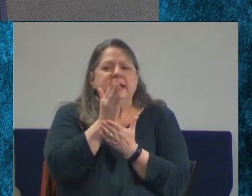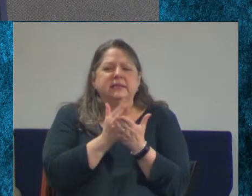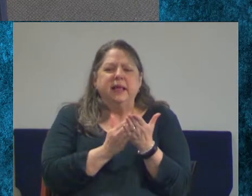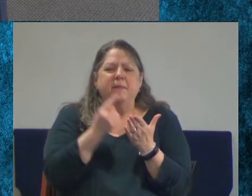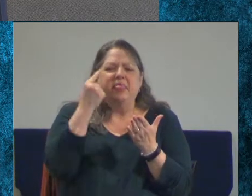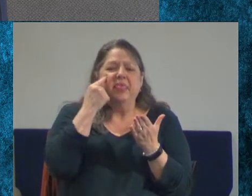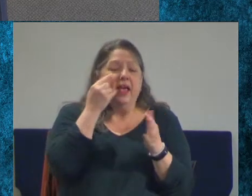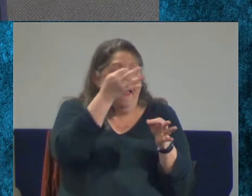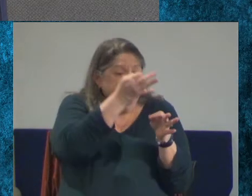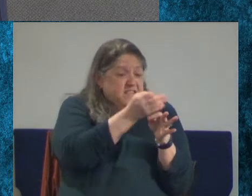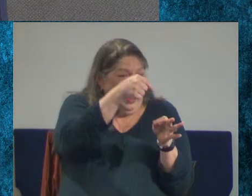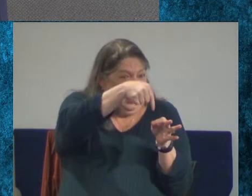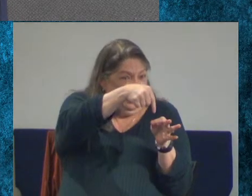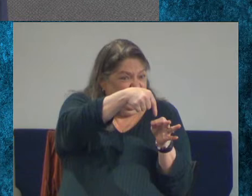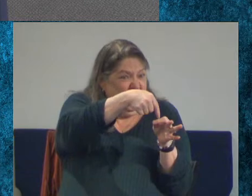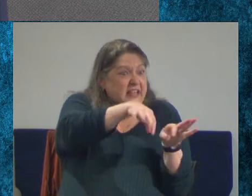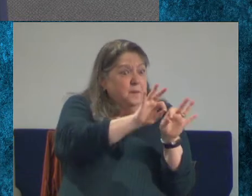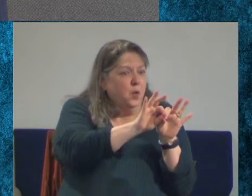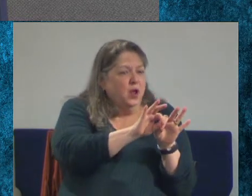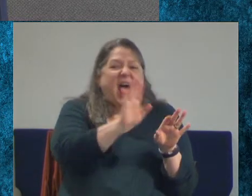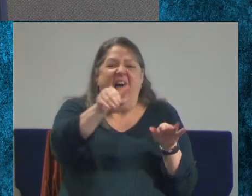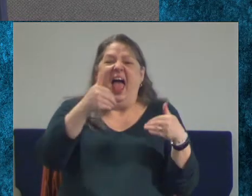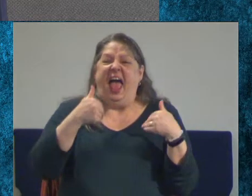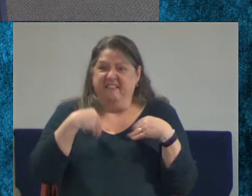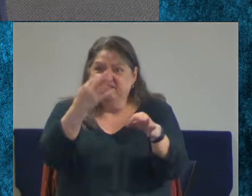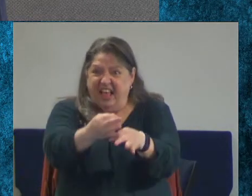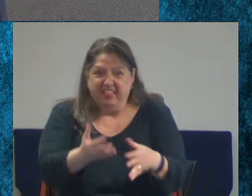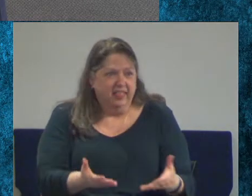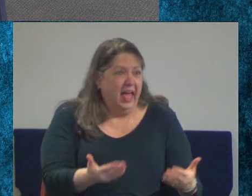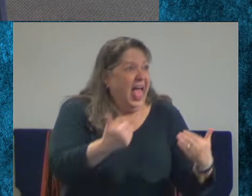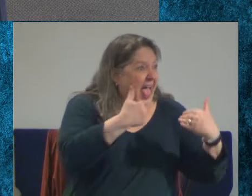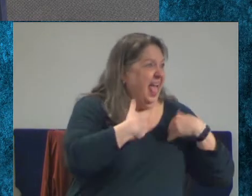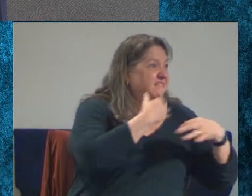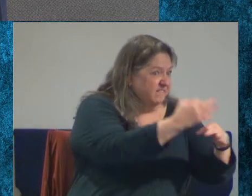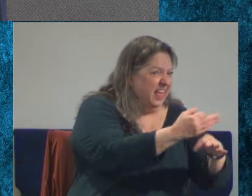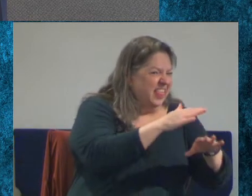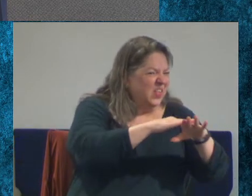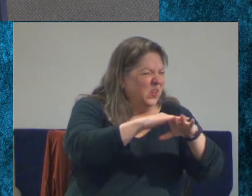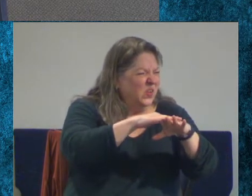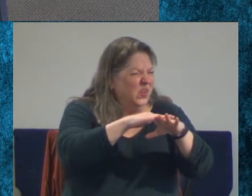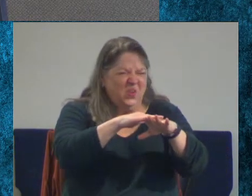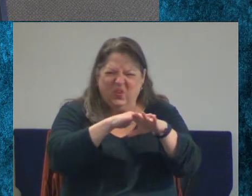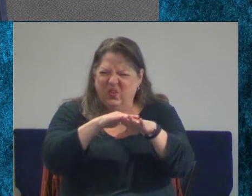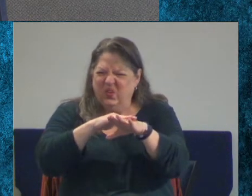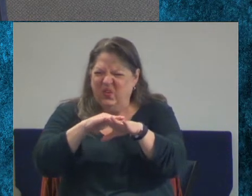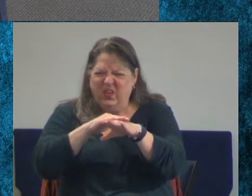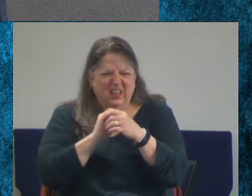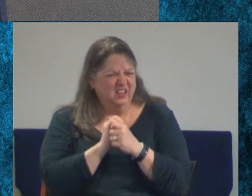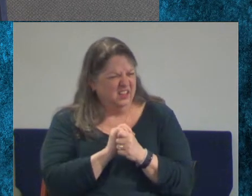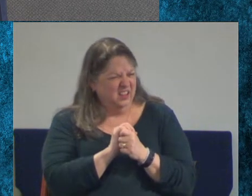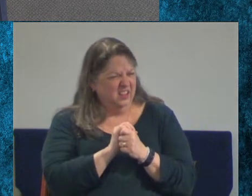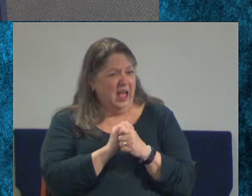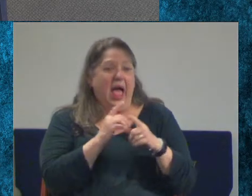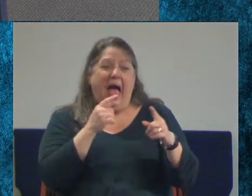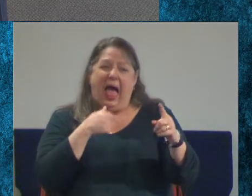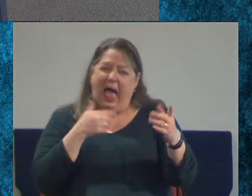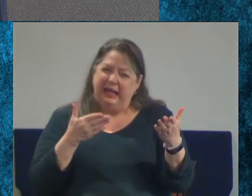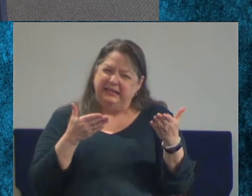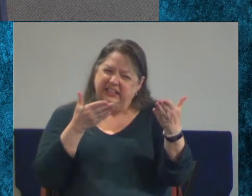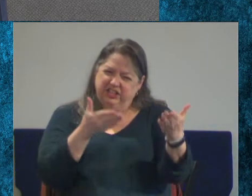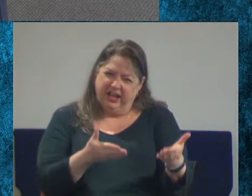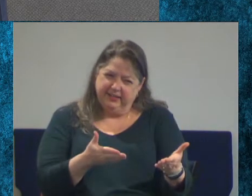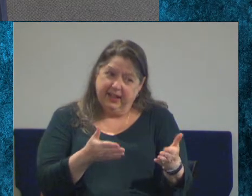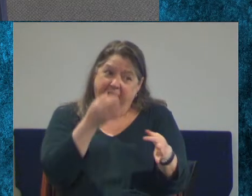they say, hey, have faith. Hey, have faith. You ever heard that? I submit that faith must be in